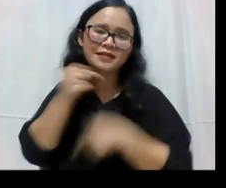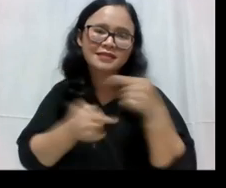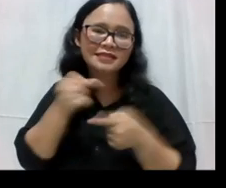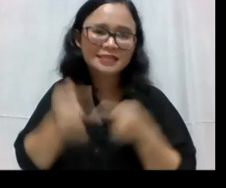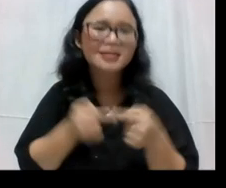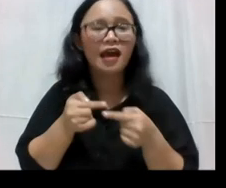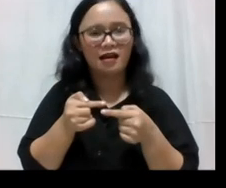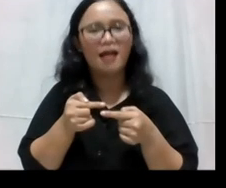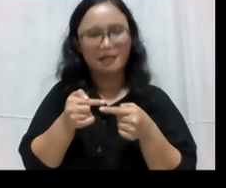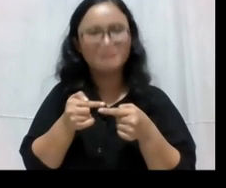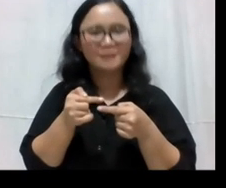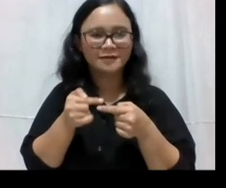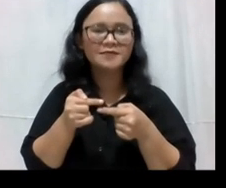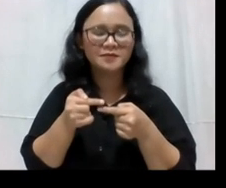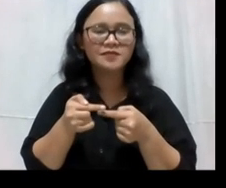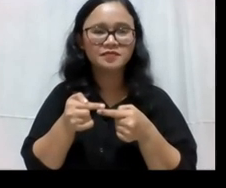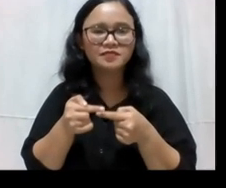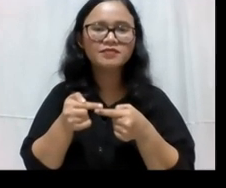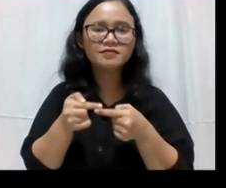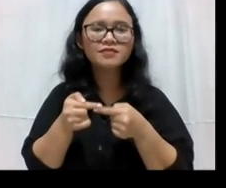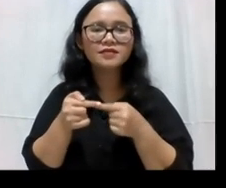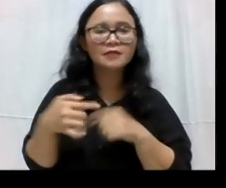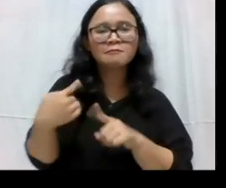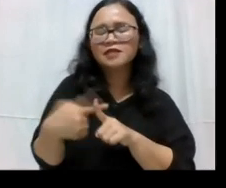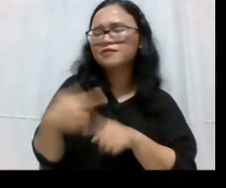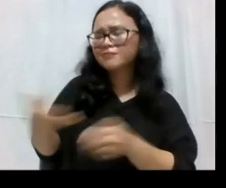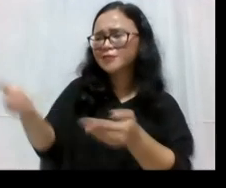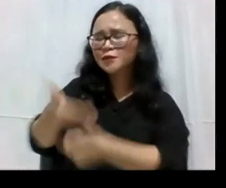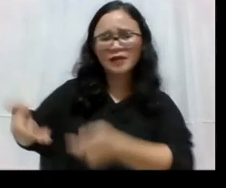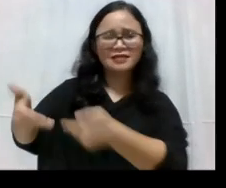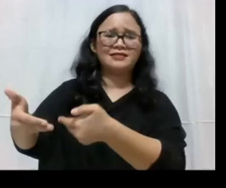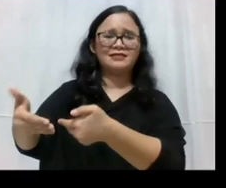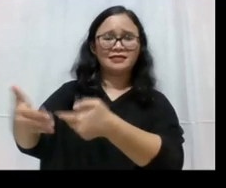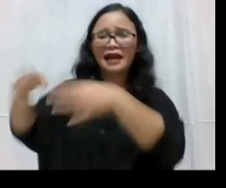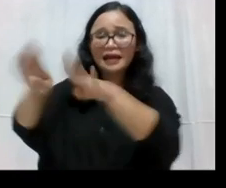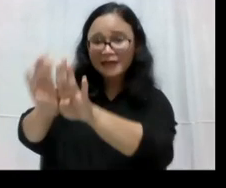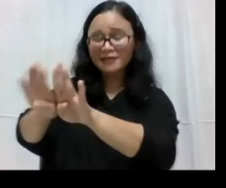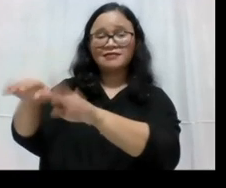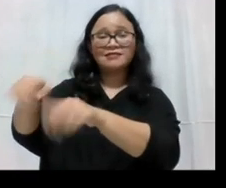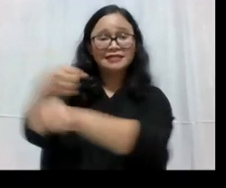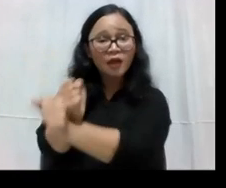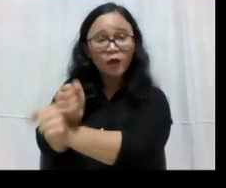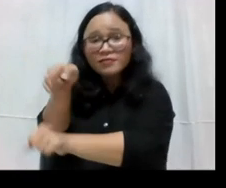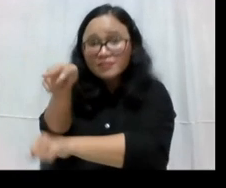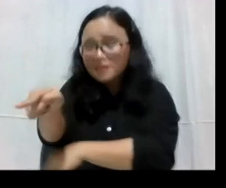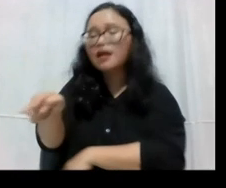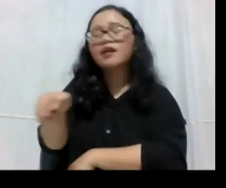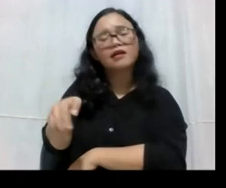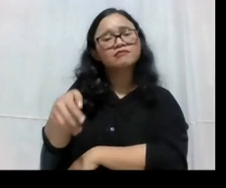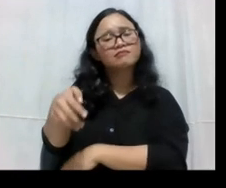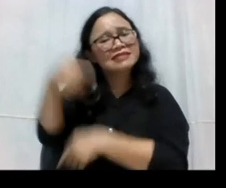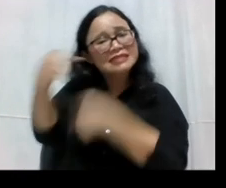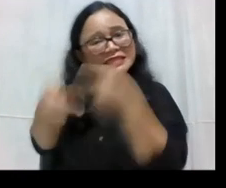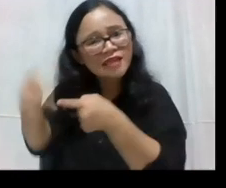to film the city post-lockdown. So my film should be about the lockdown. So once that decision is reached, the end of the